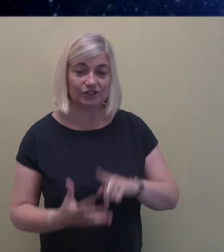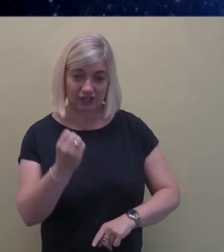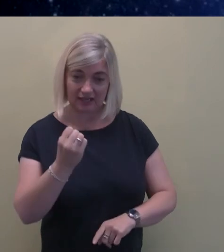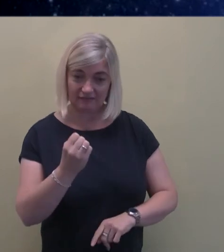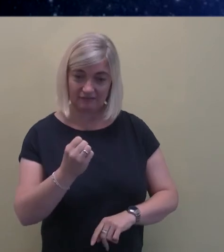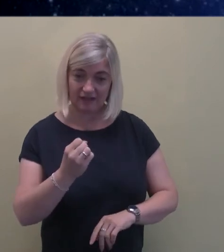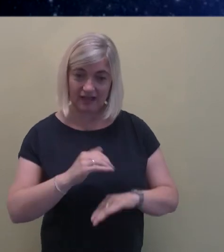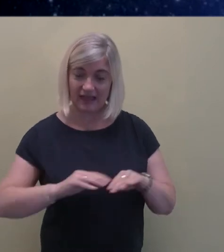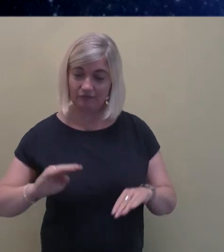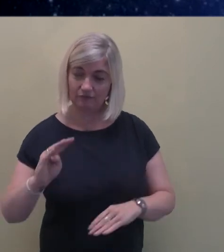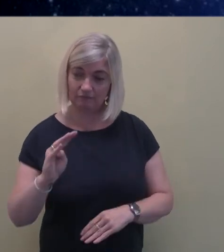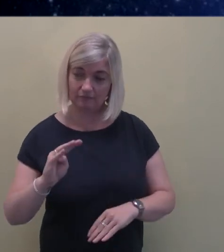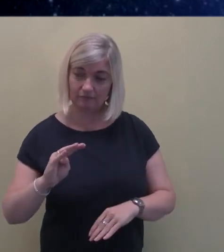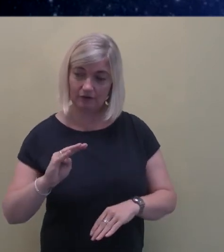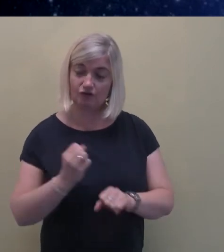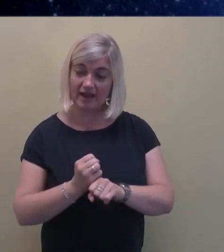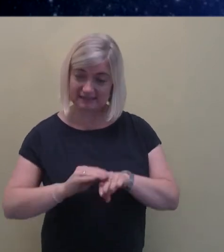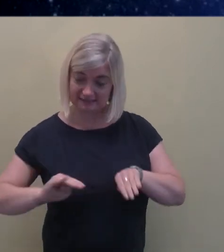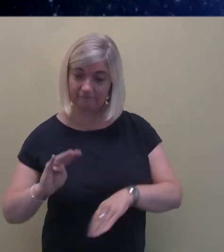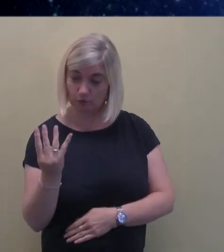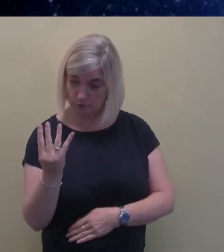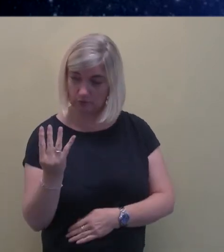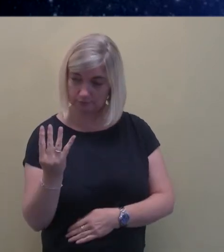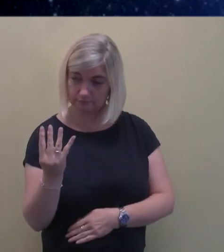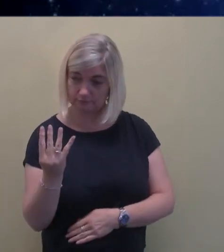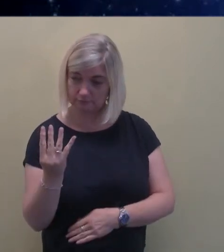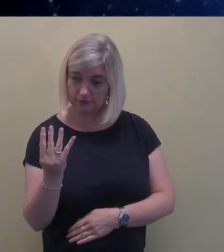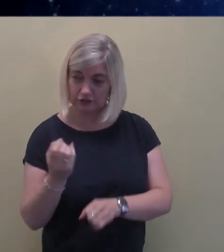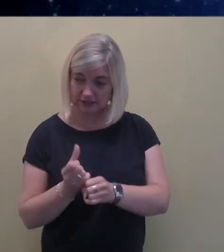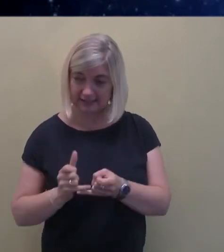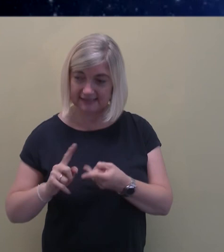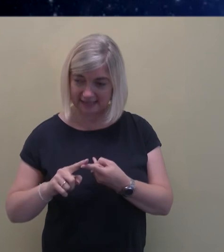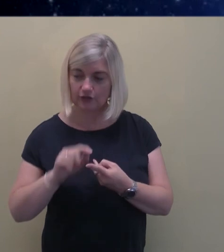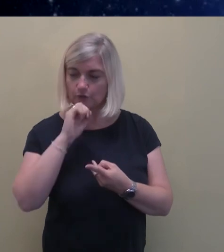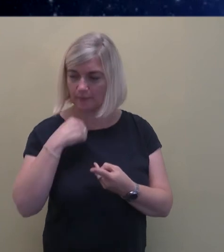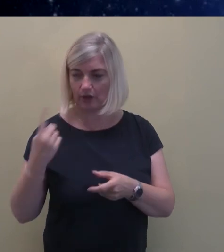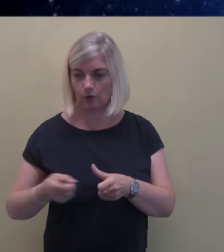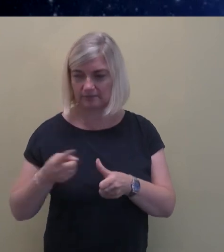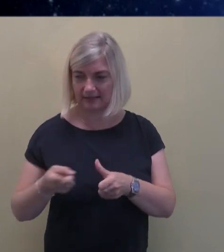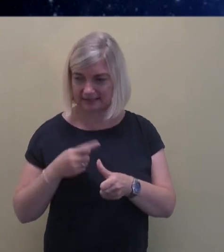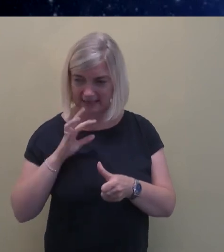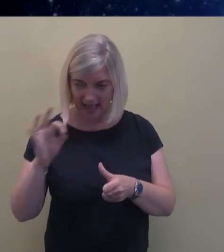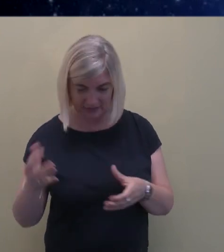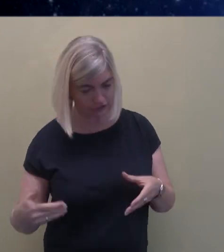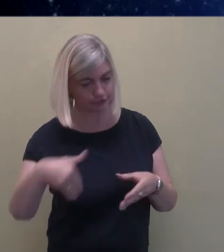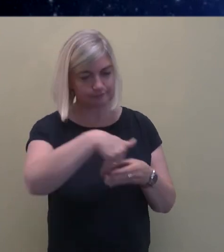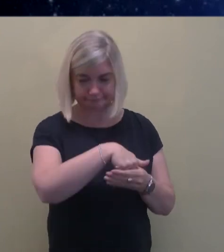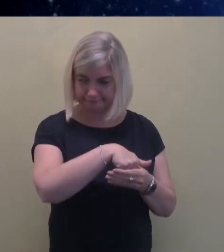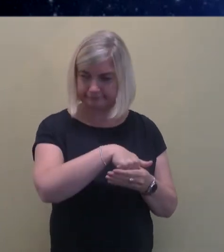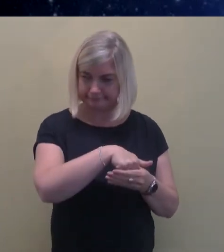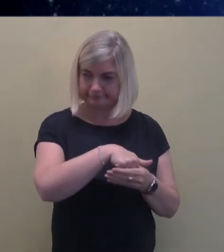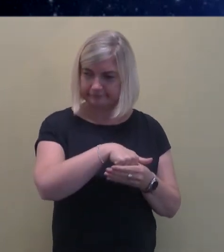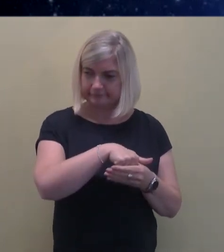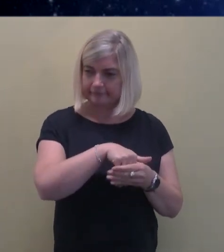are sitting on level 4 and above, you are naturally chosen to go on to level 3 courses. But